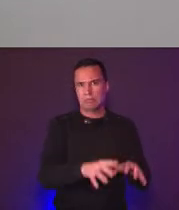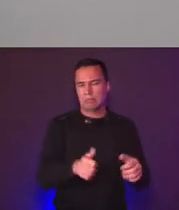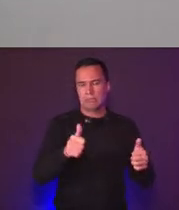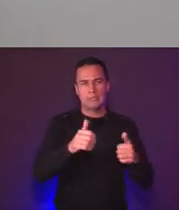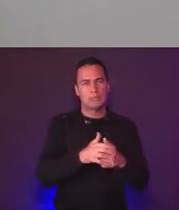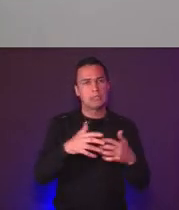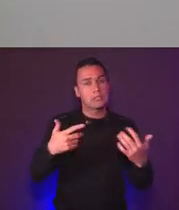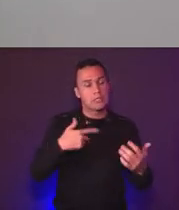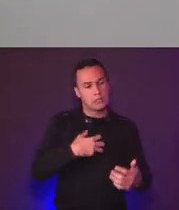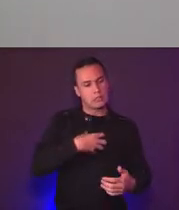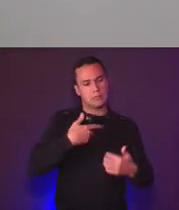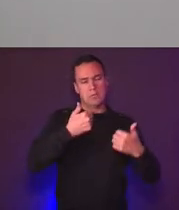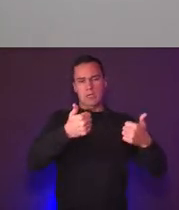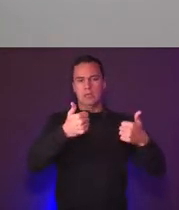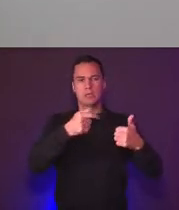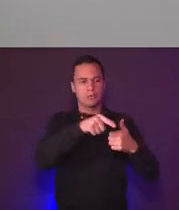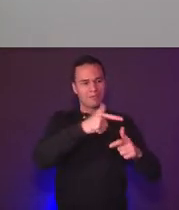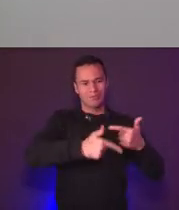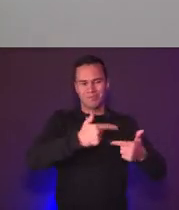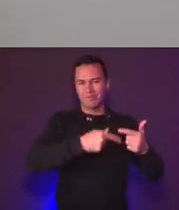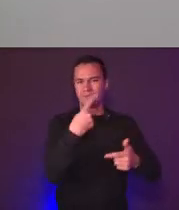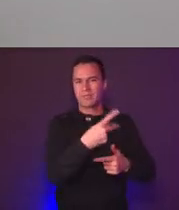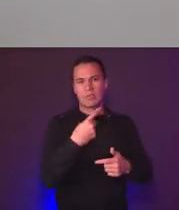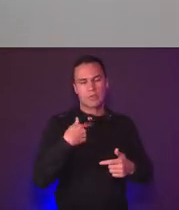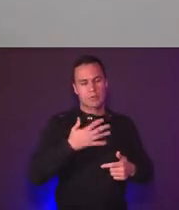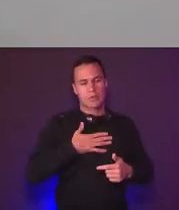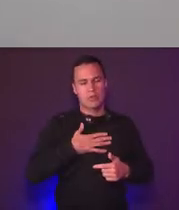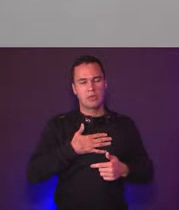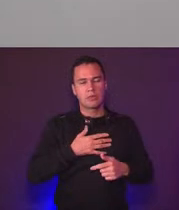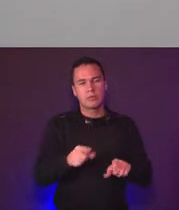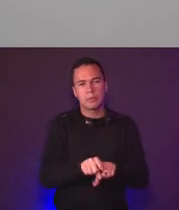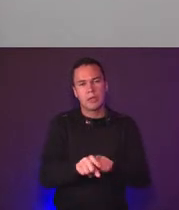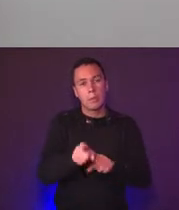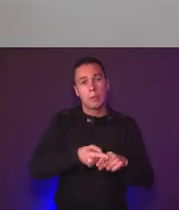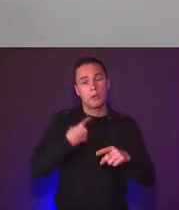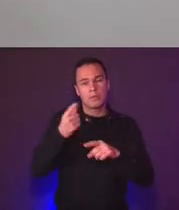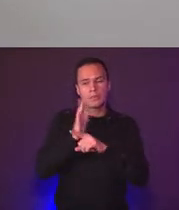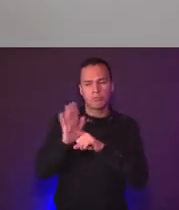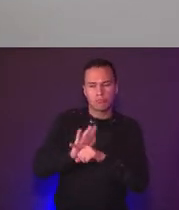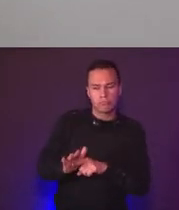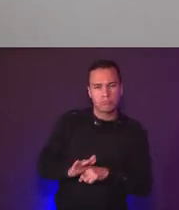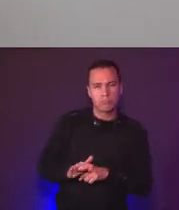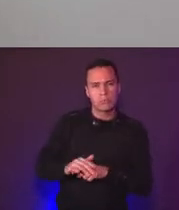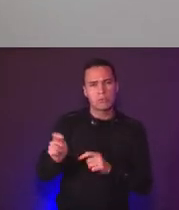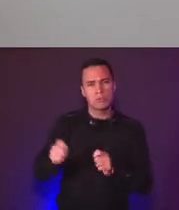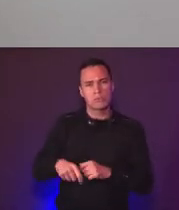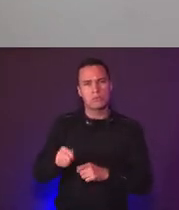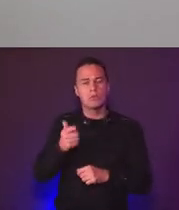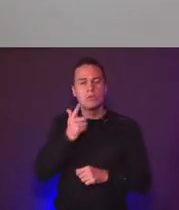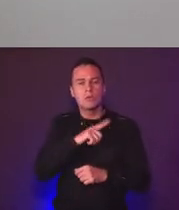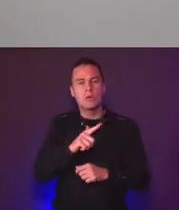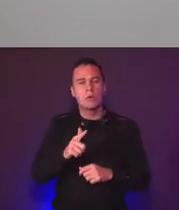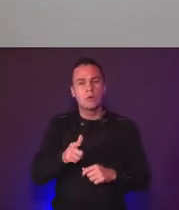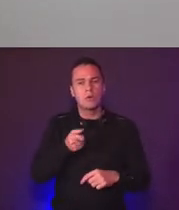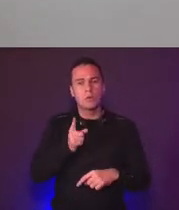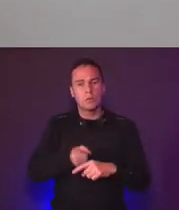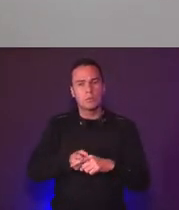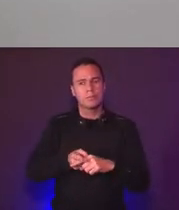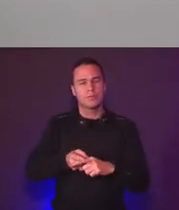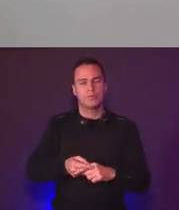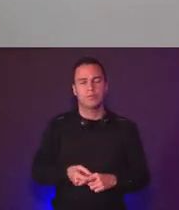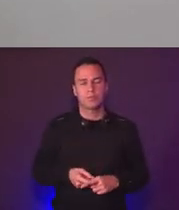so grateful for that career, a career mostly about investigative journalism, data journalism, and newsroom